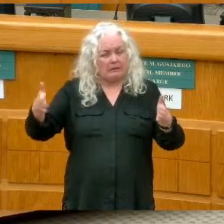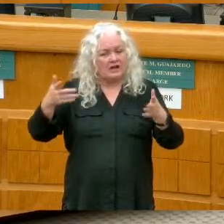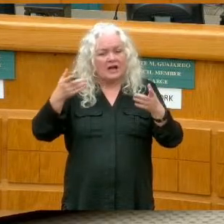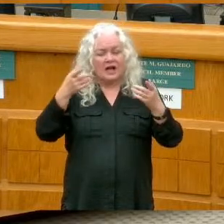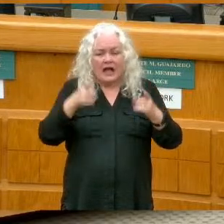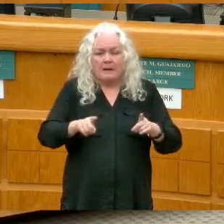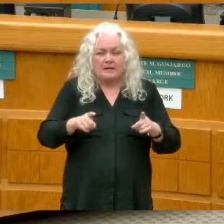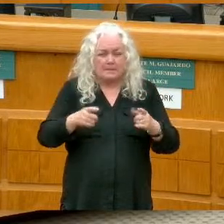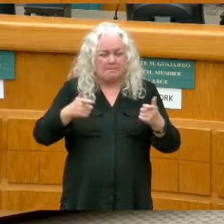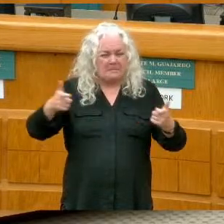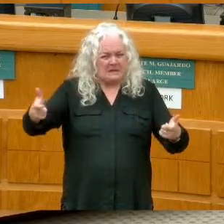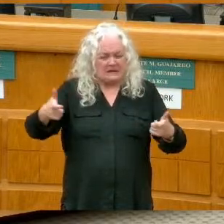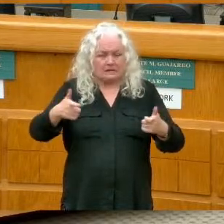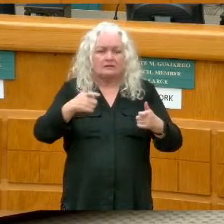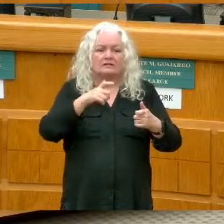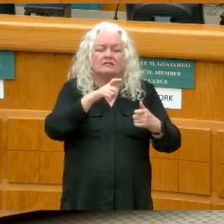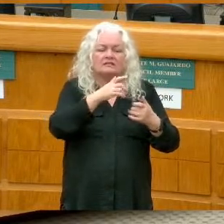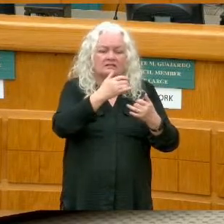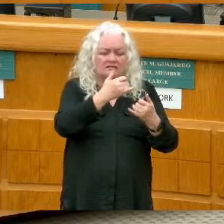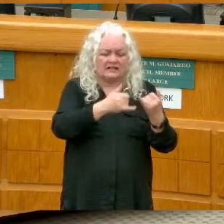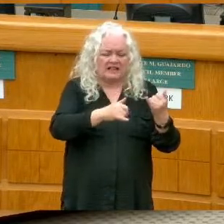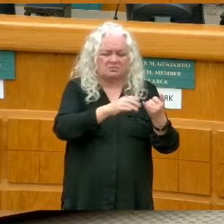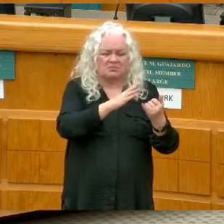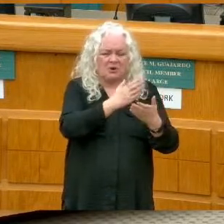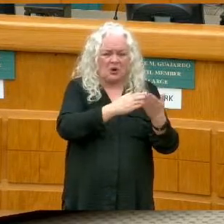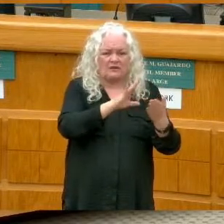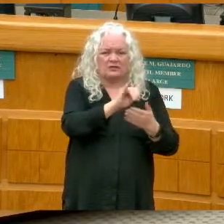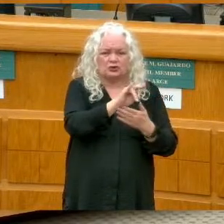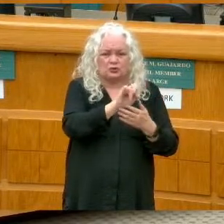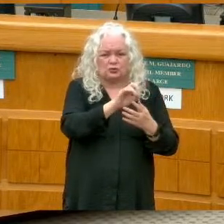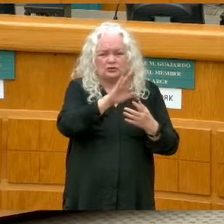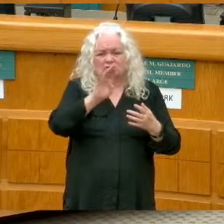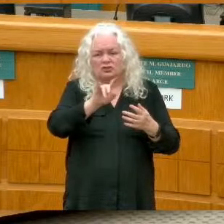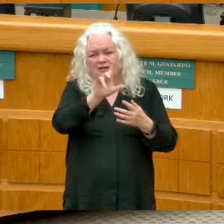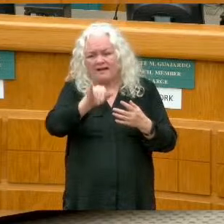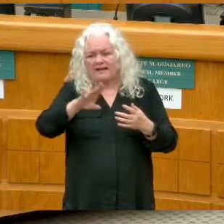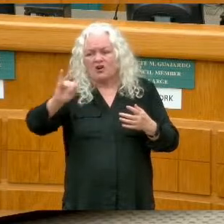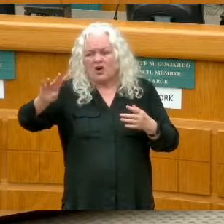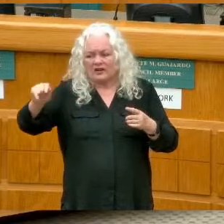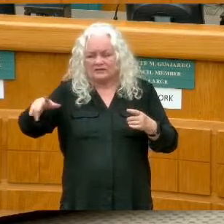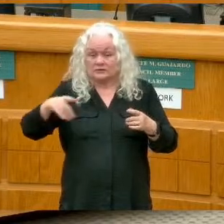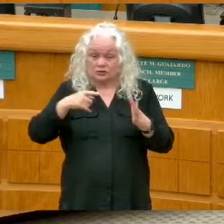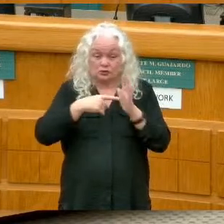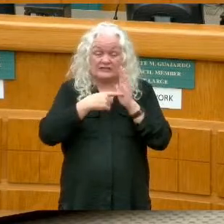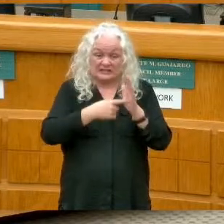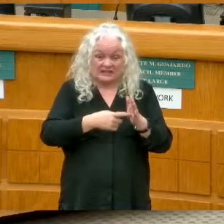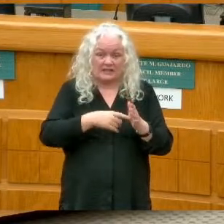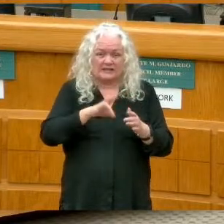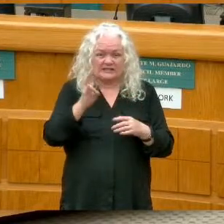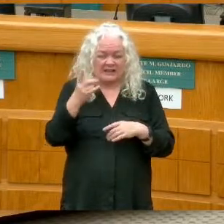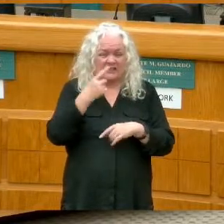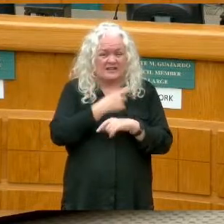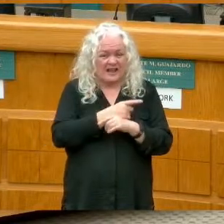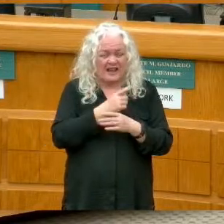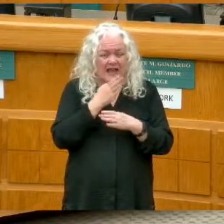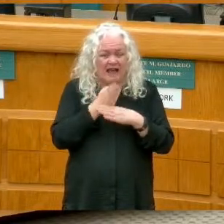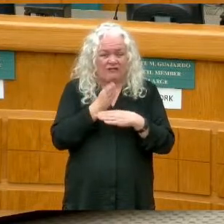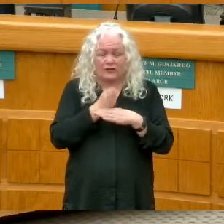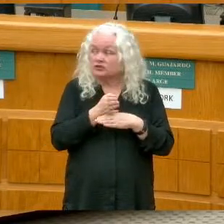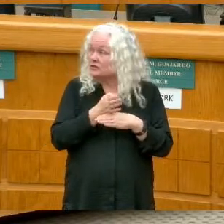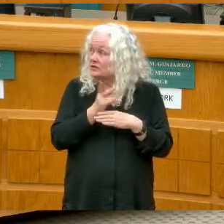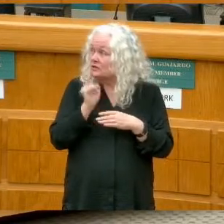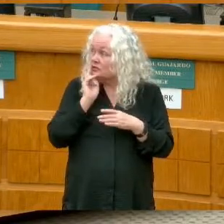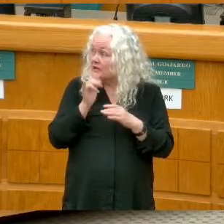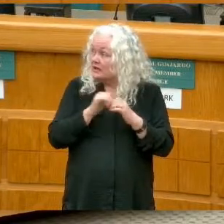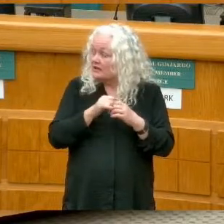place in late June through July and August. You can see the red line shows us a 7-day average. And so we